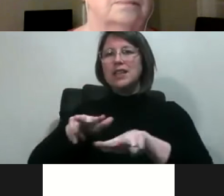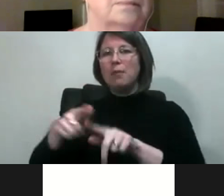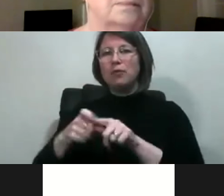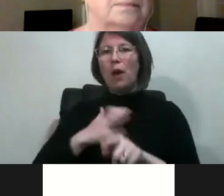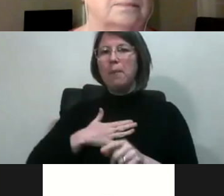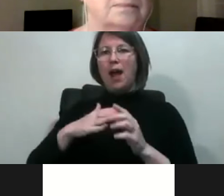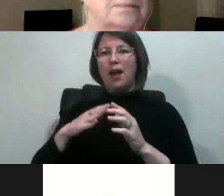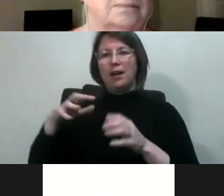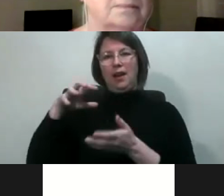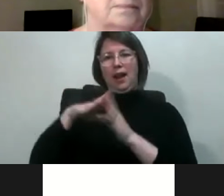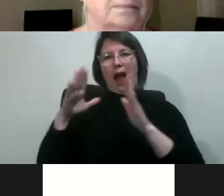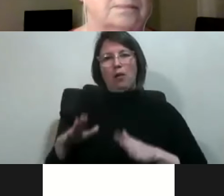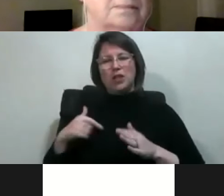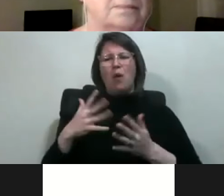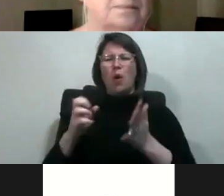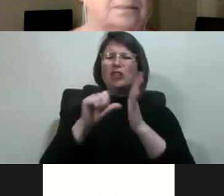And I just really want to stress that